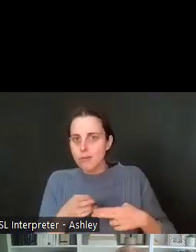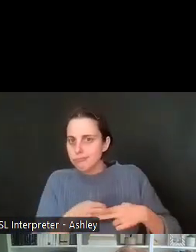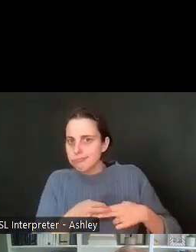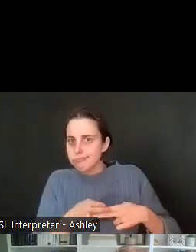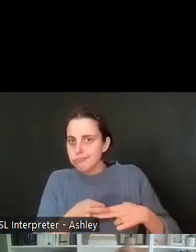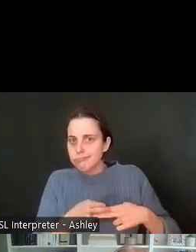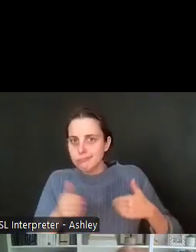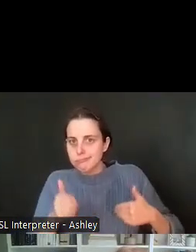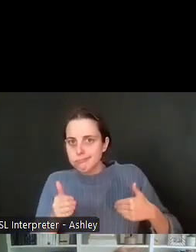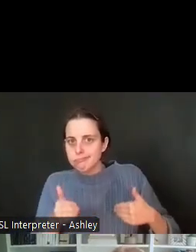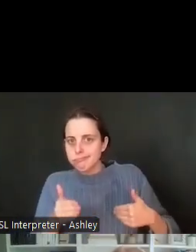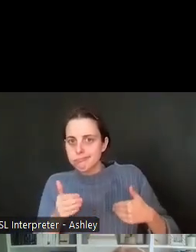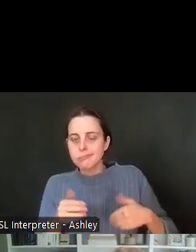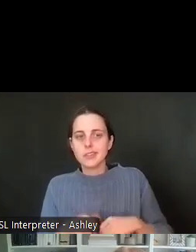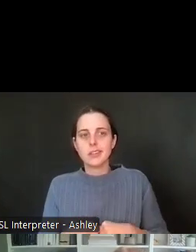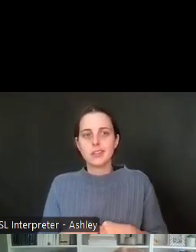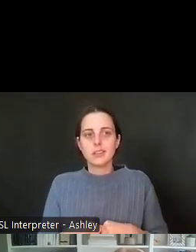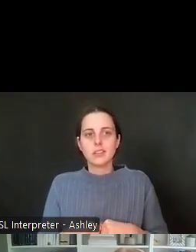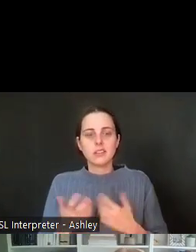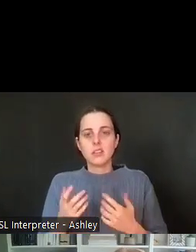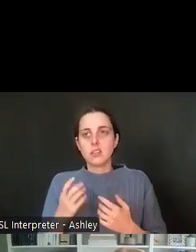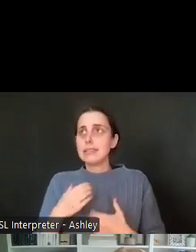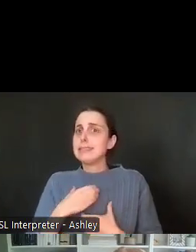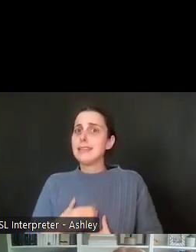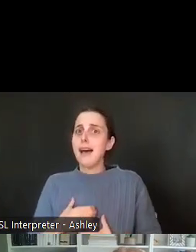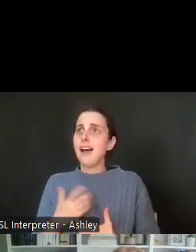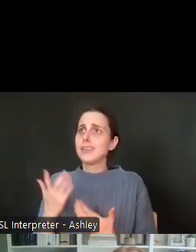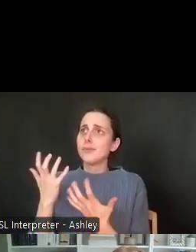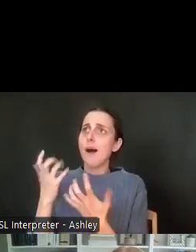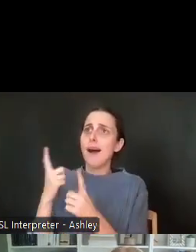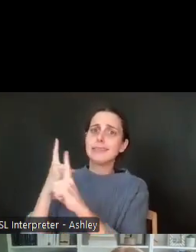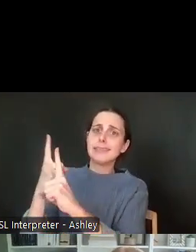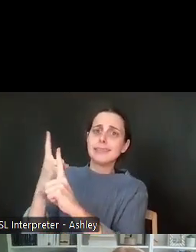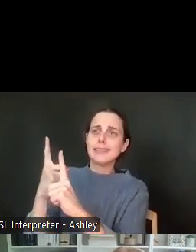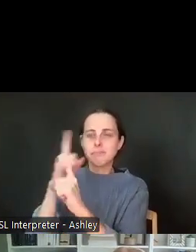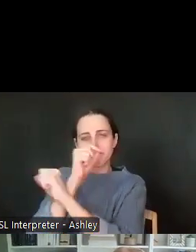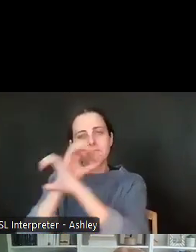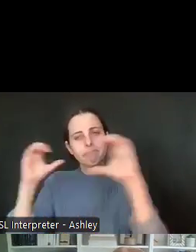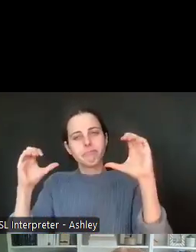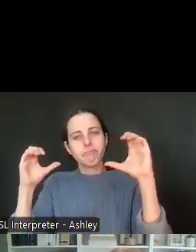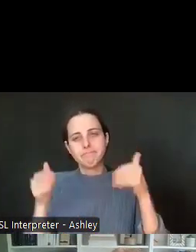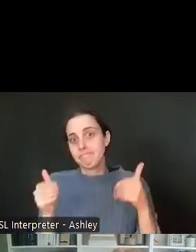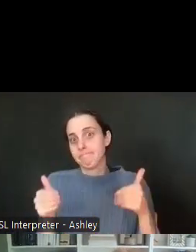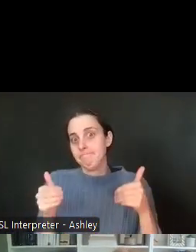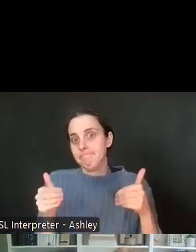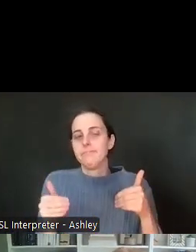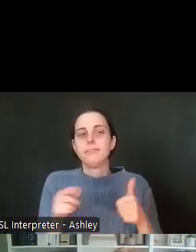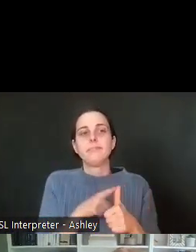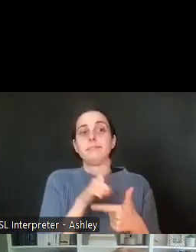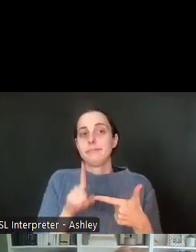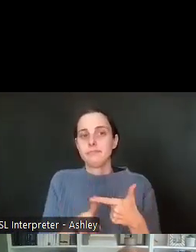of your life. What will desired look like right now? Secondly, to consider what's getting in the